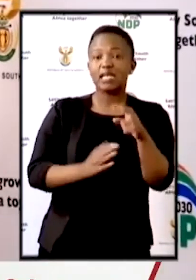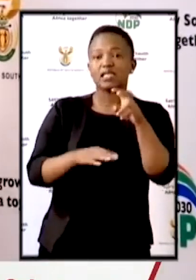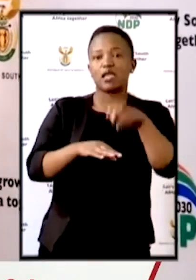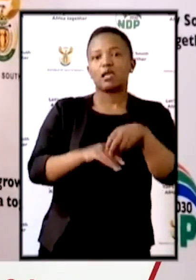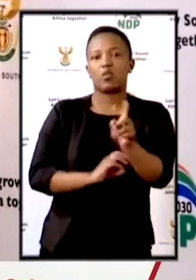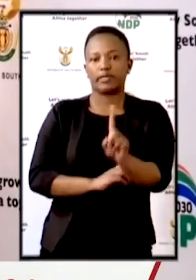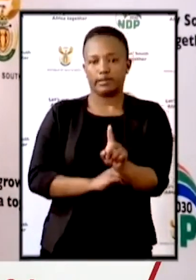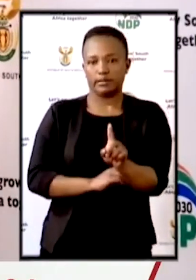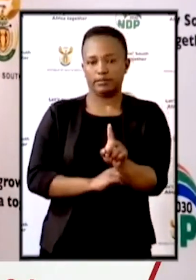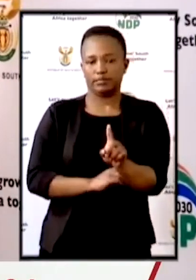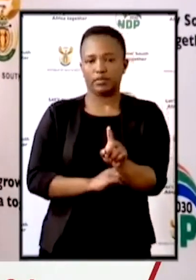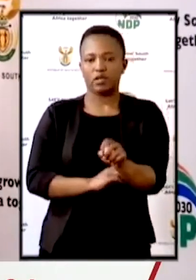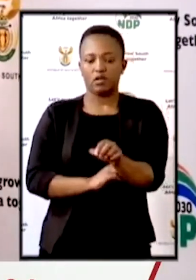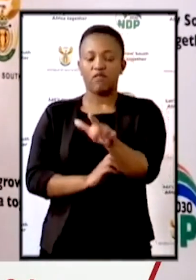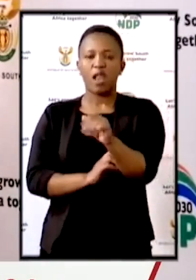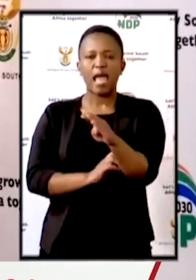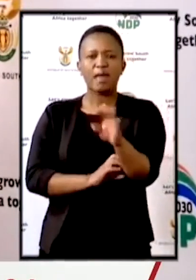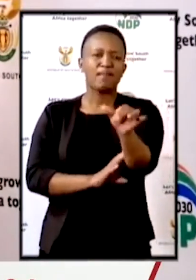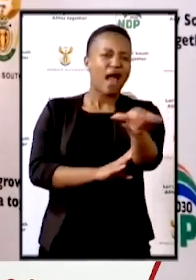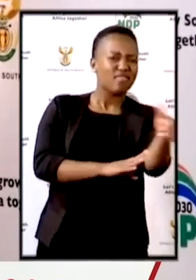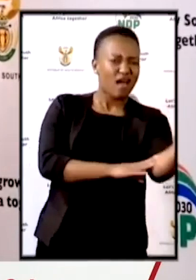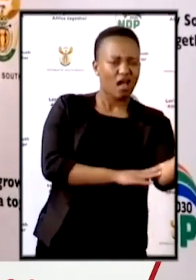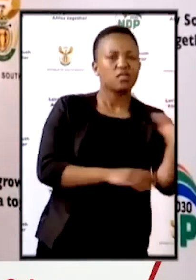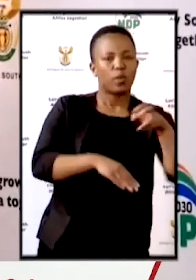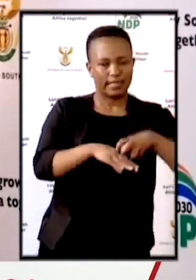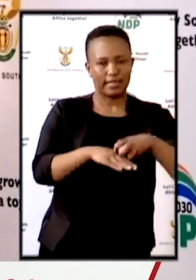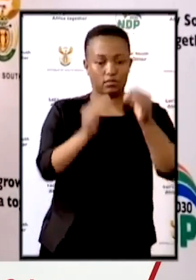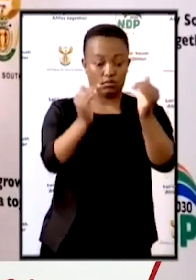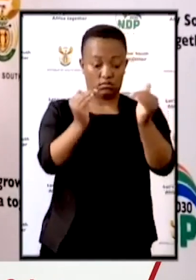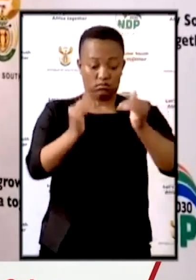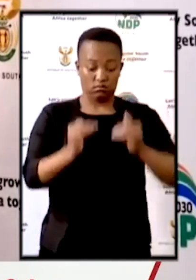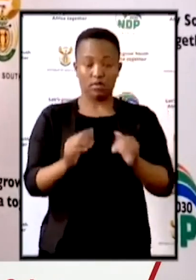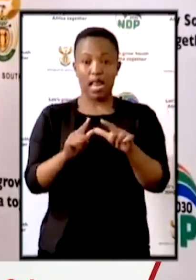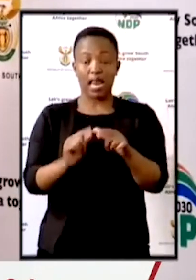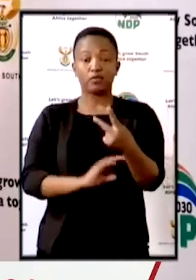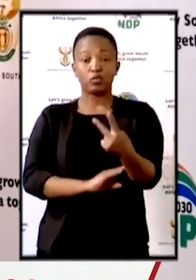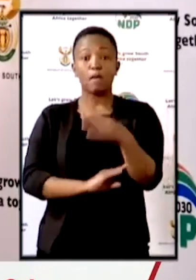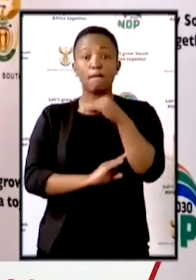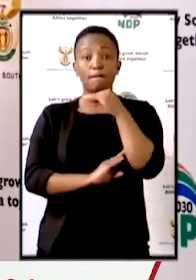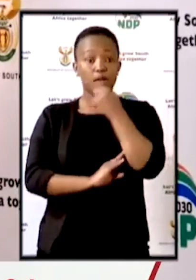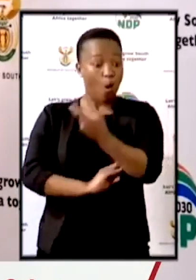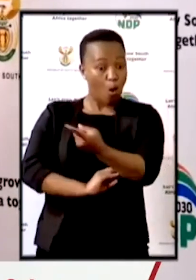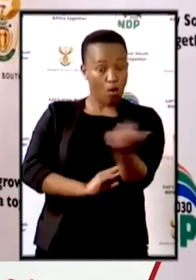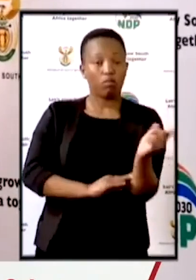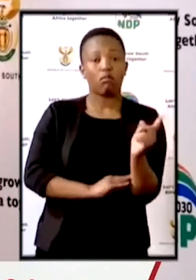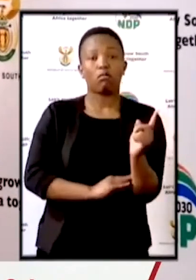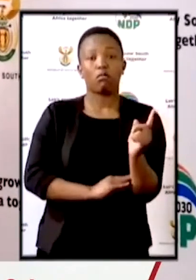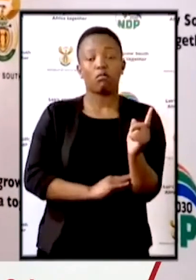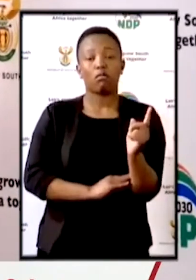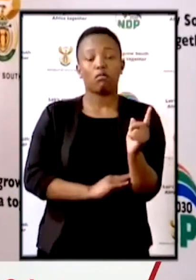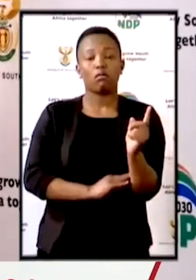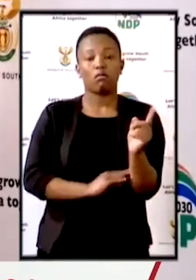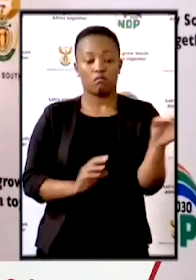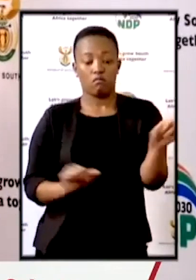the laboratories and other things. Then level 2, it will be everyone who will then be